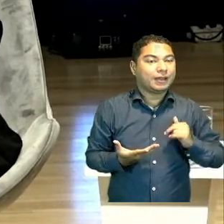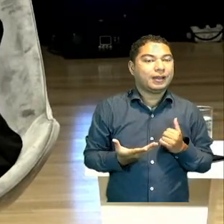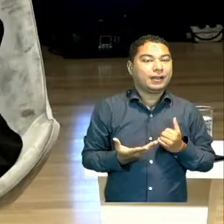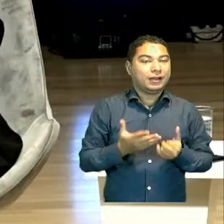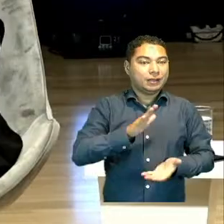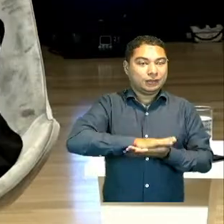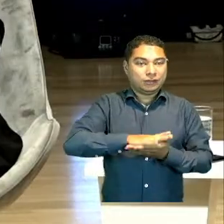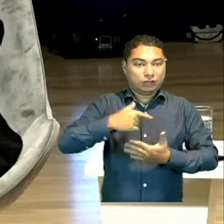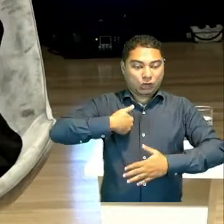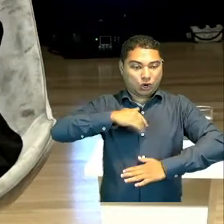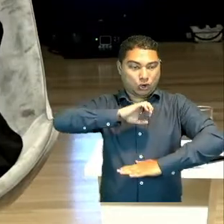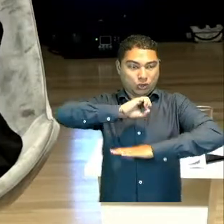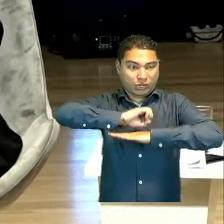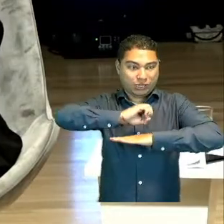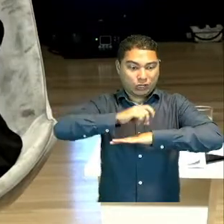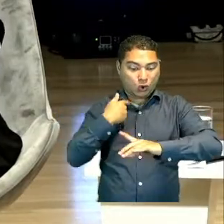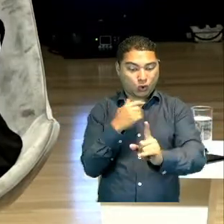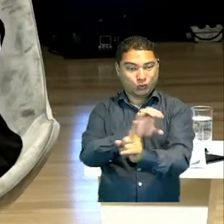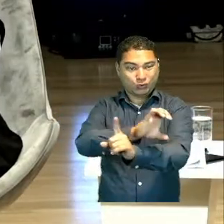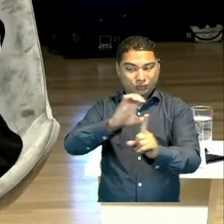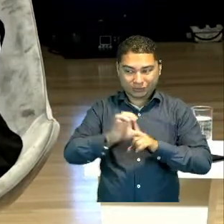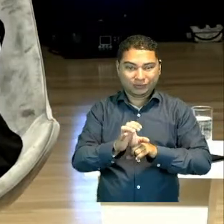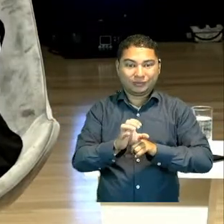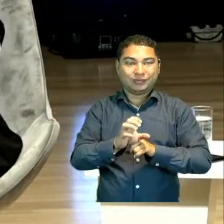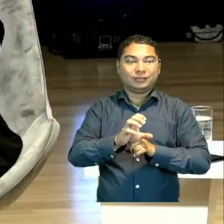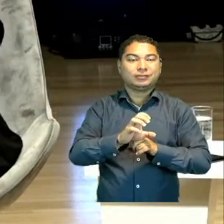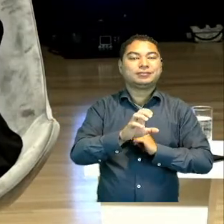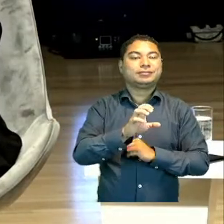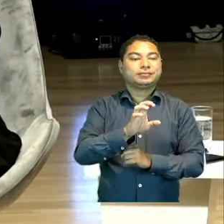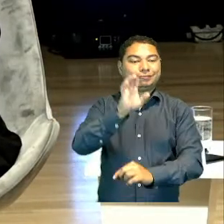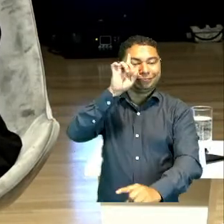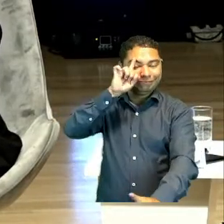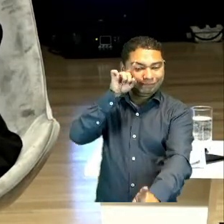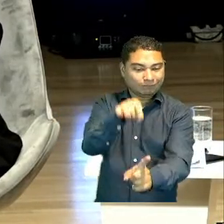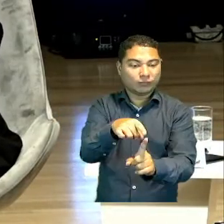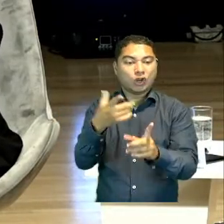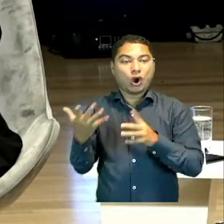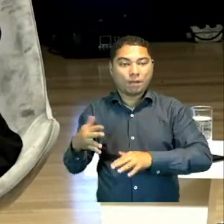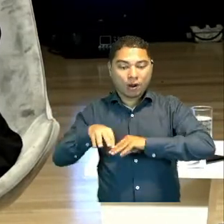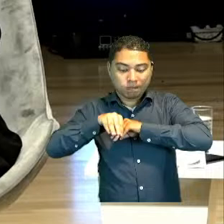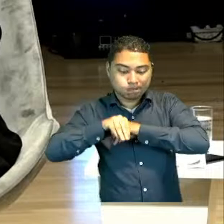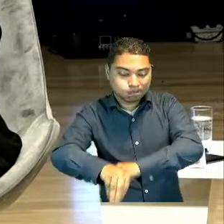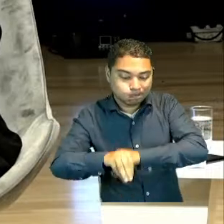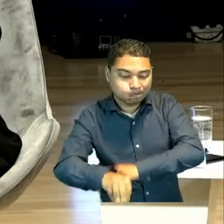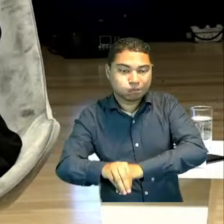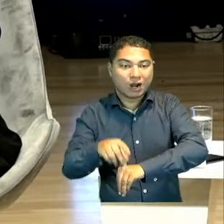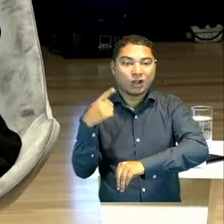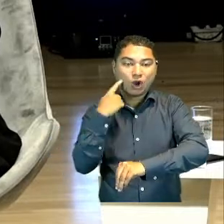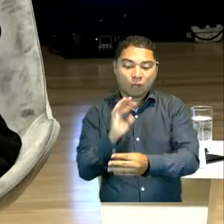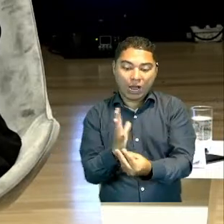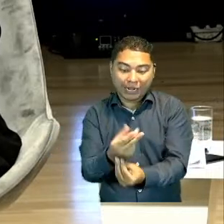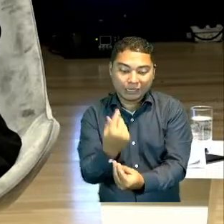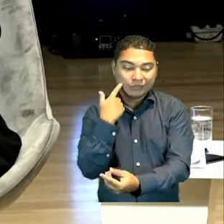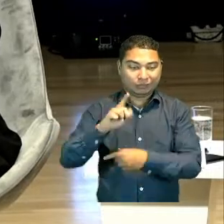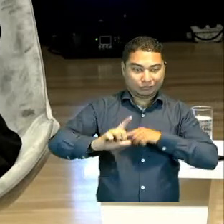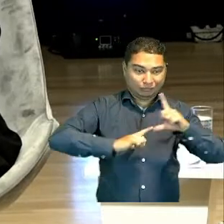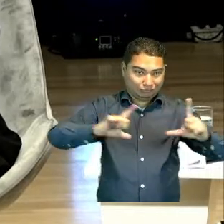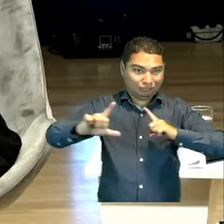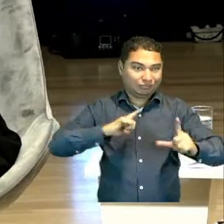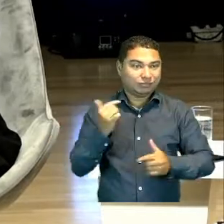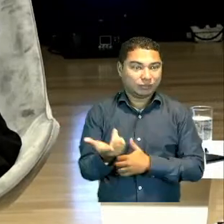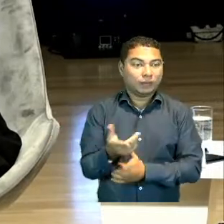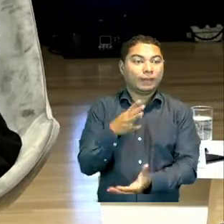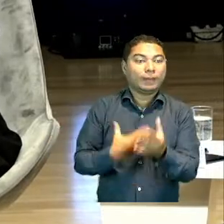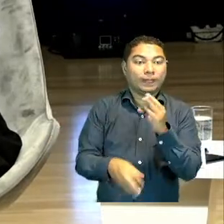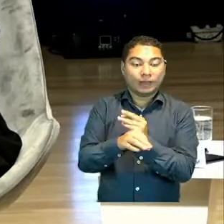from the artistic venue, and because we are the cultural organization that is training artists and leaders